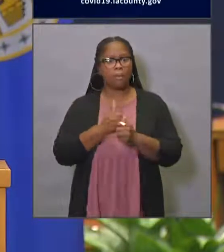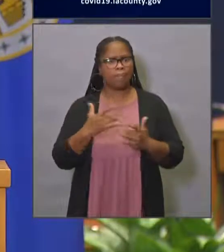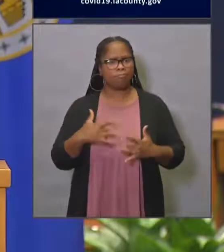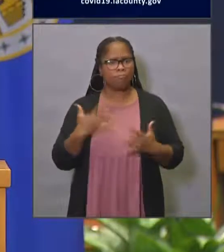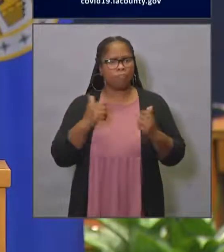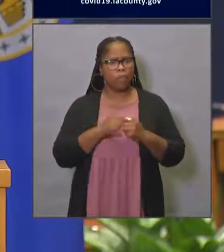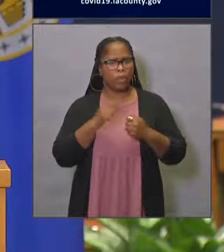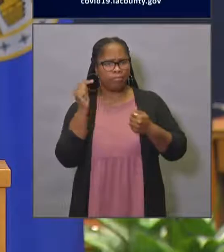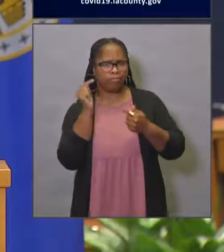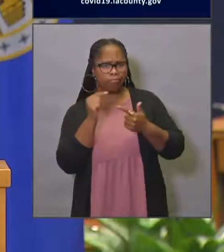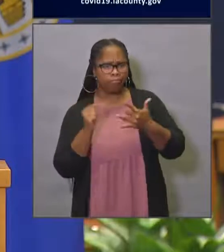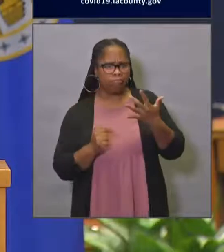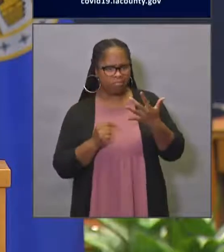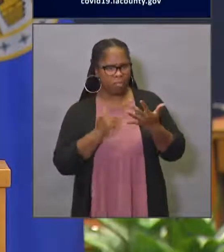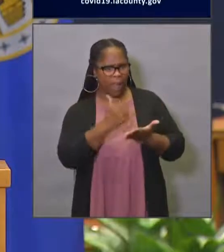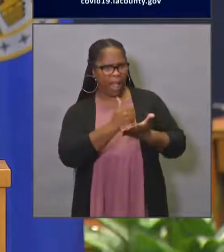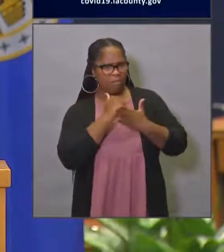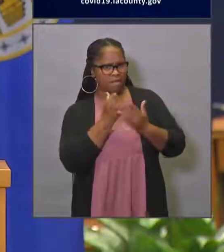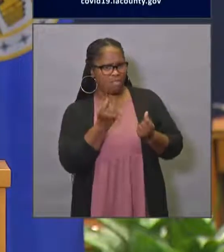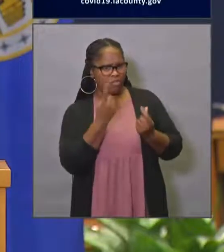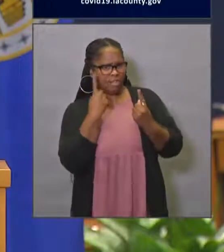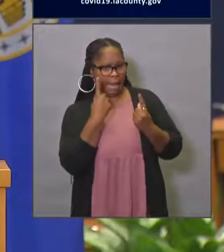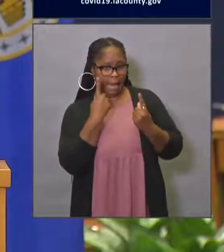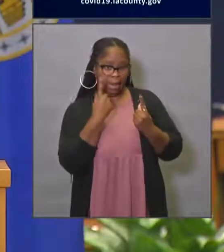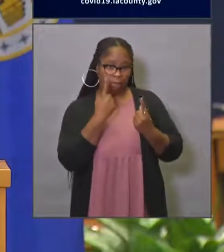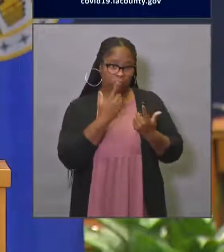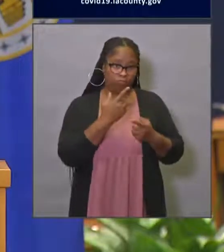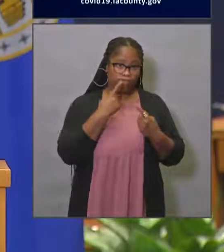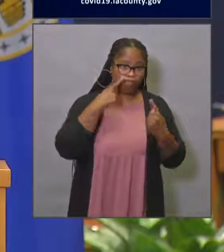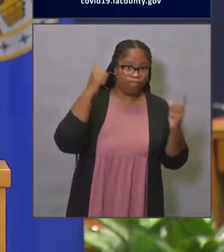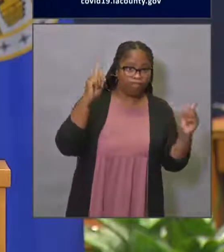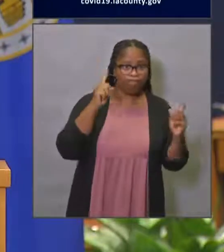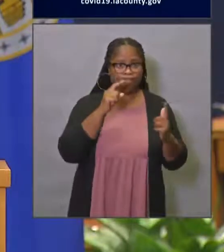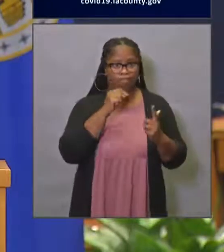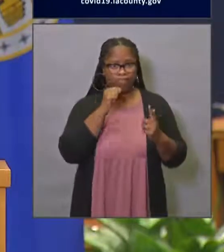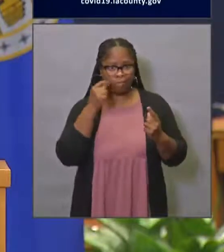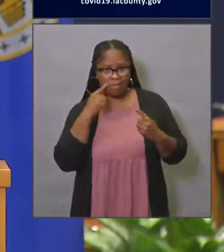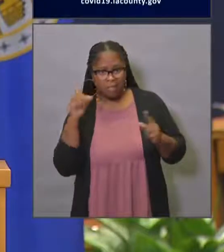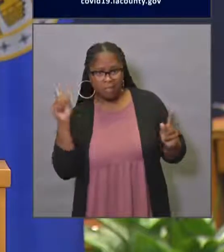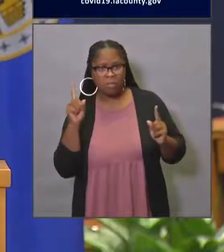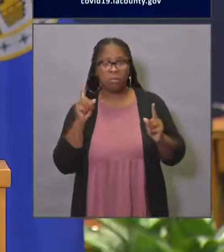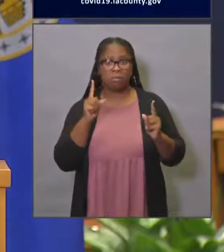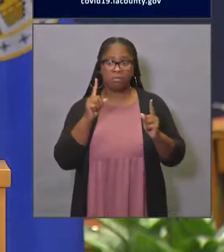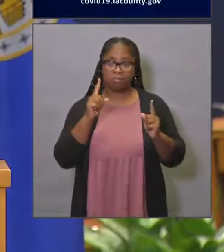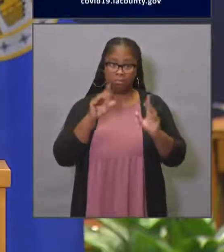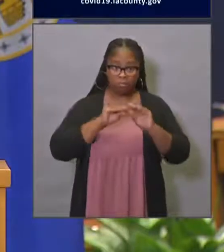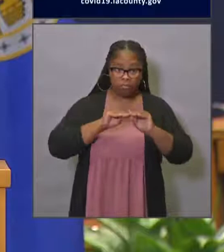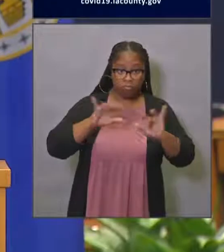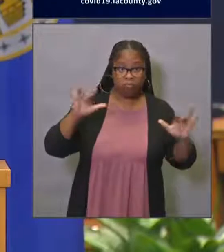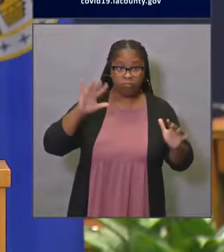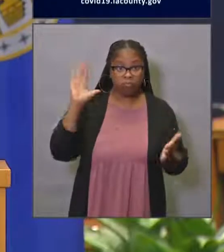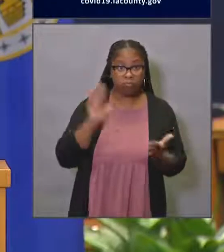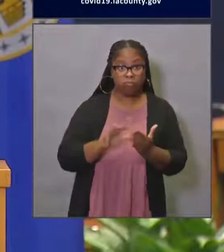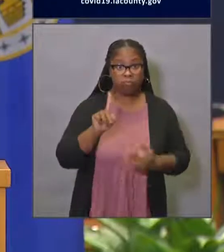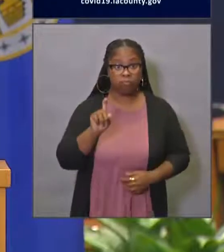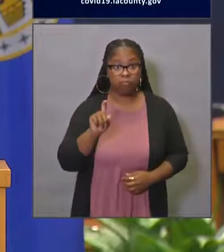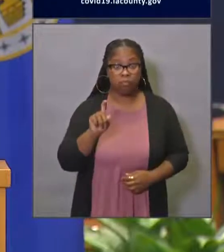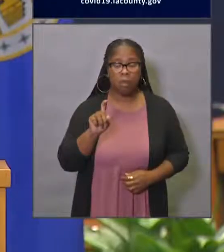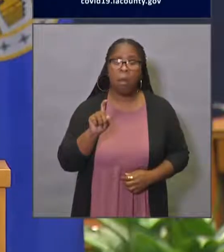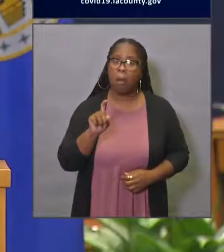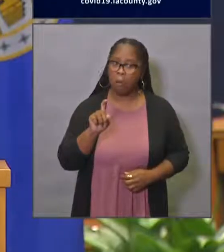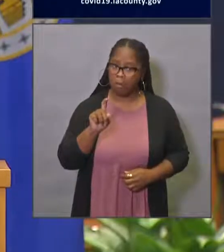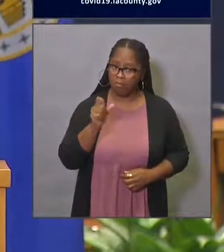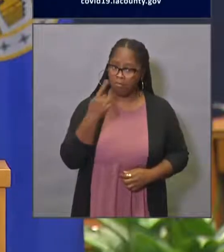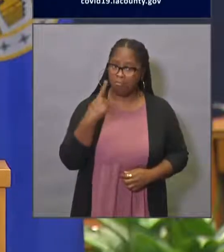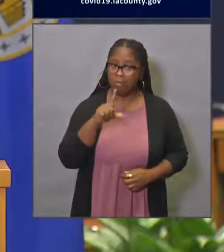using to understand how well we're doing to slow the spread of COVID-19 in our communities. We have made a great deal of